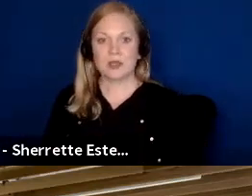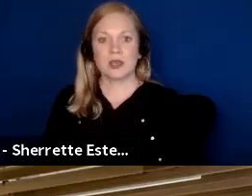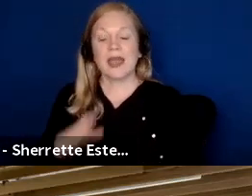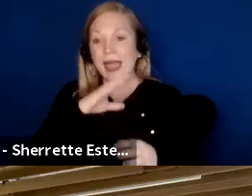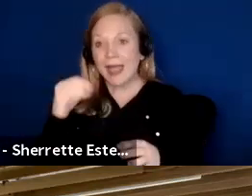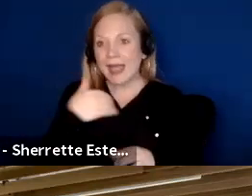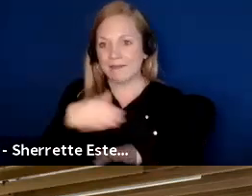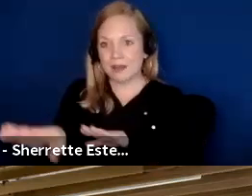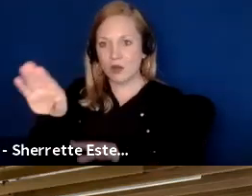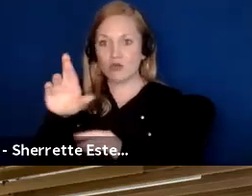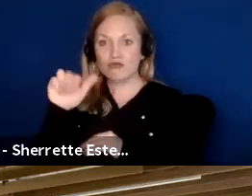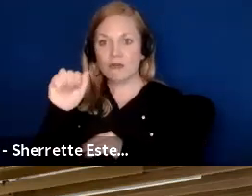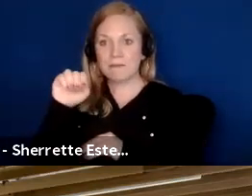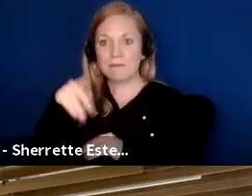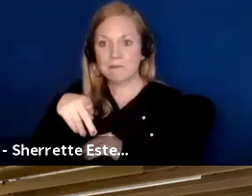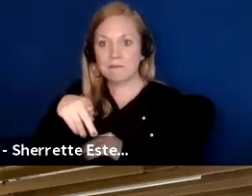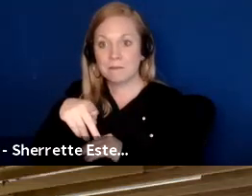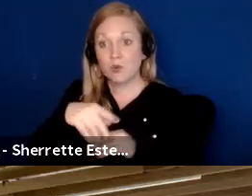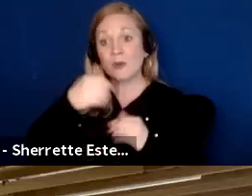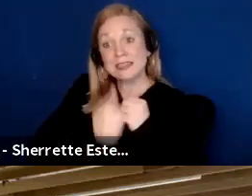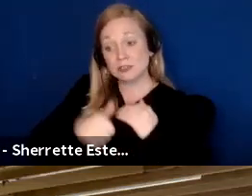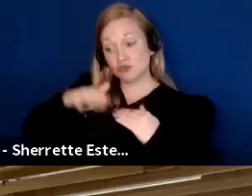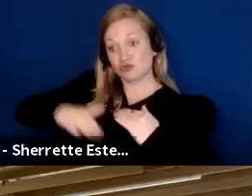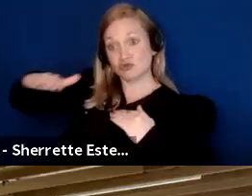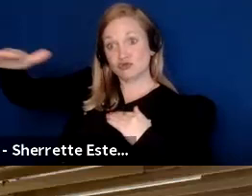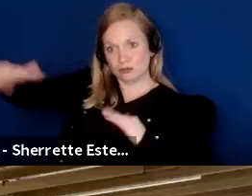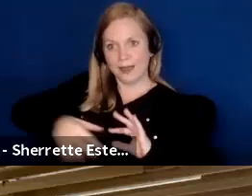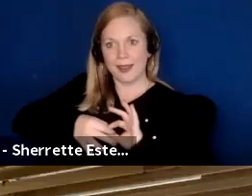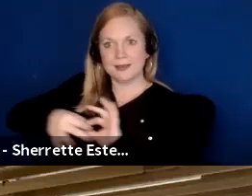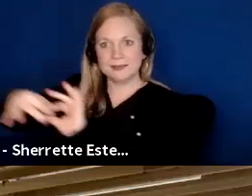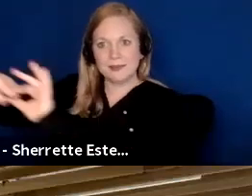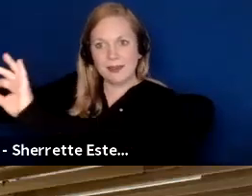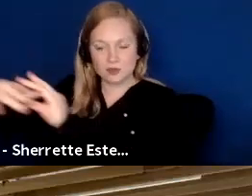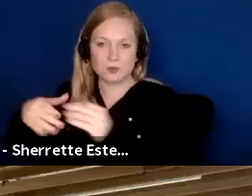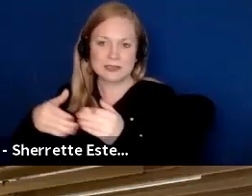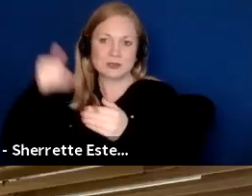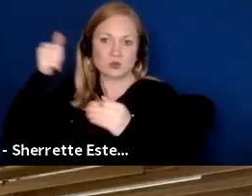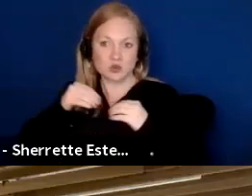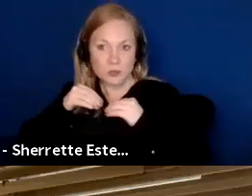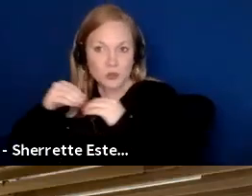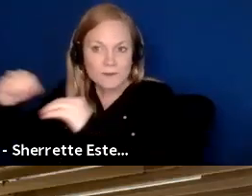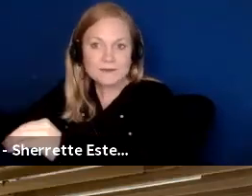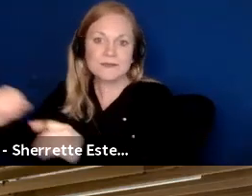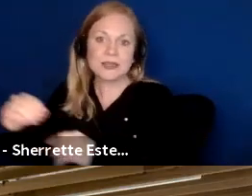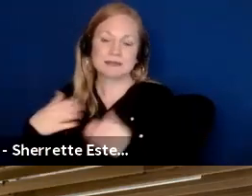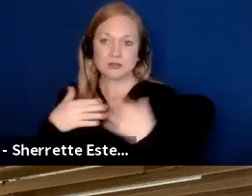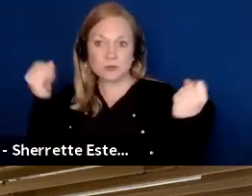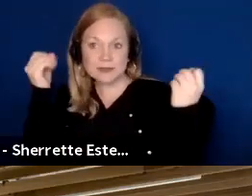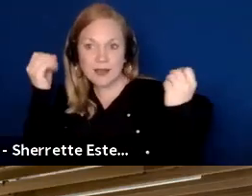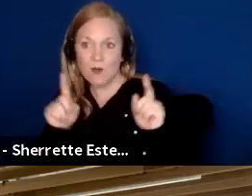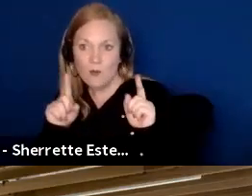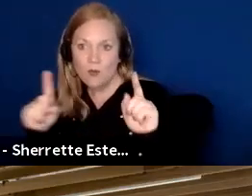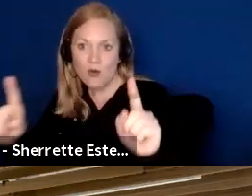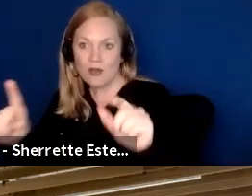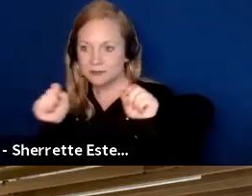a ramp connecting the spaces, which allows for ease of movement and signing and walking at the same